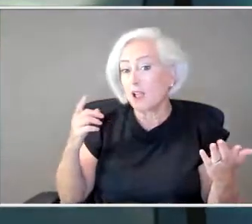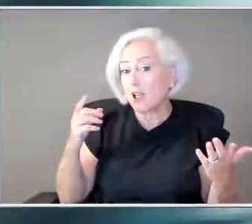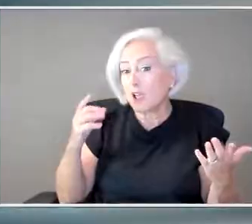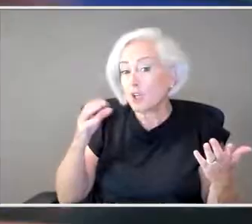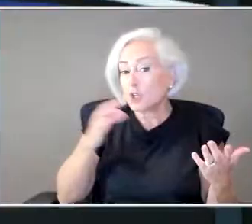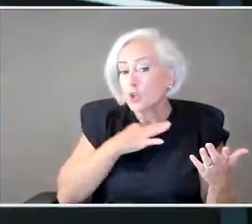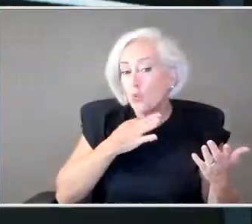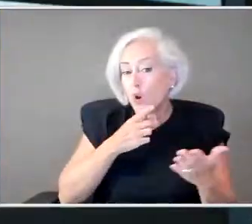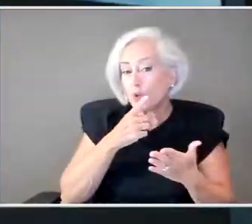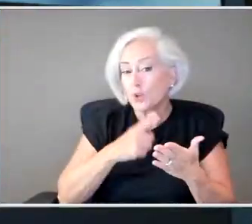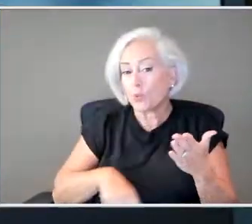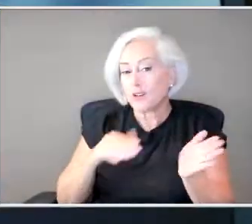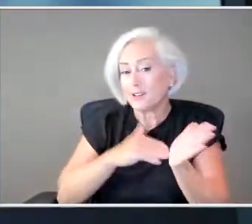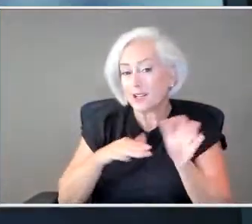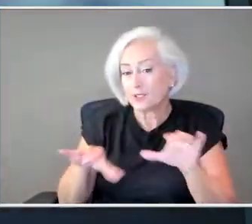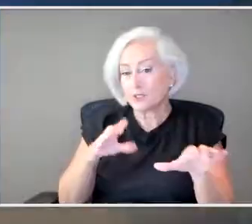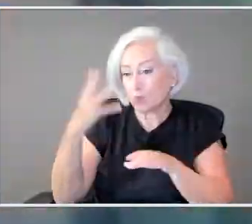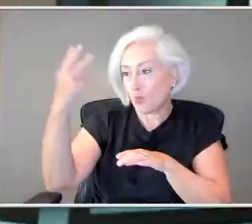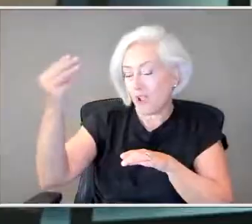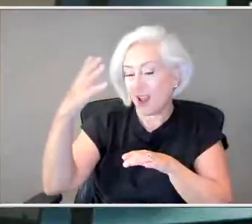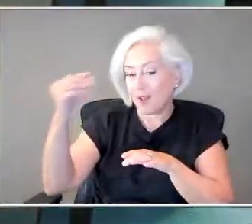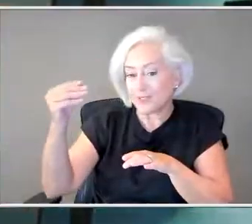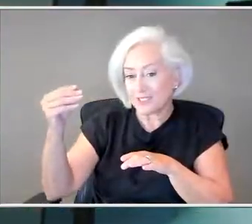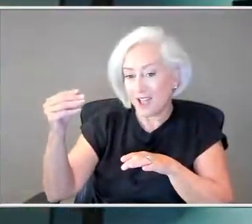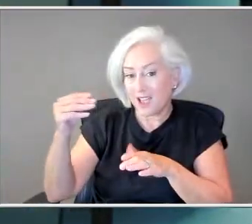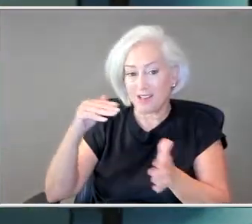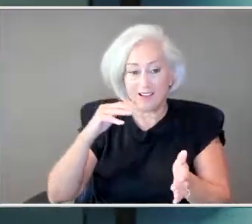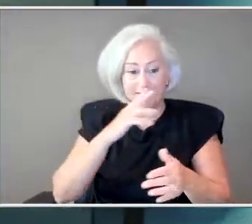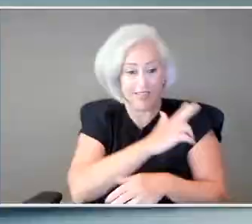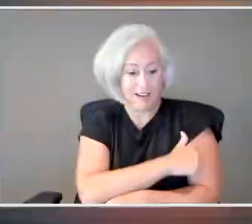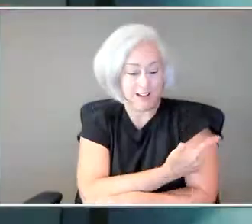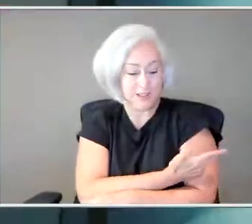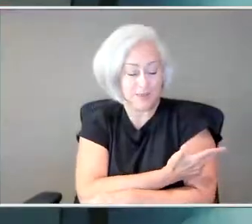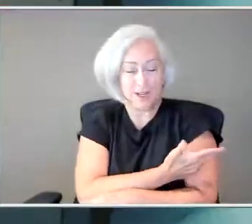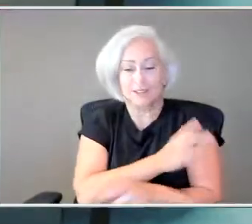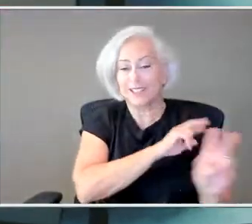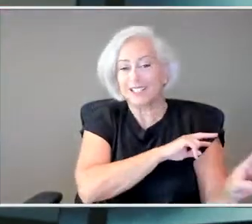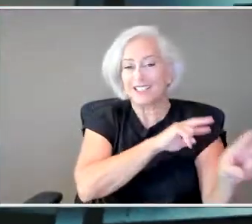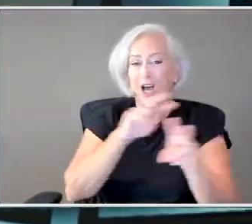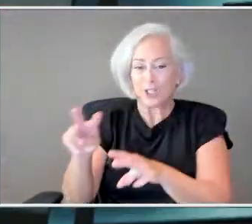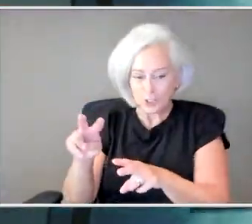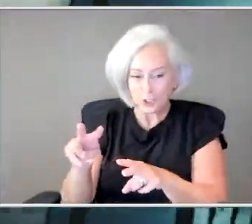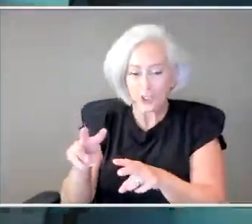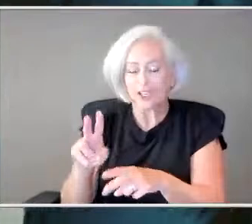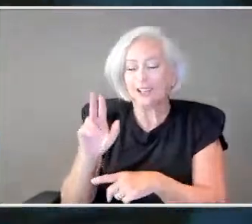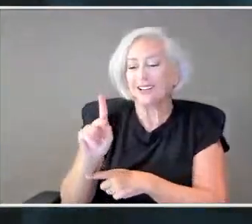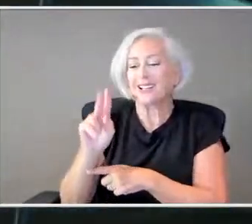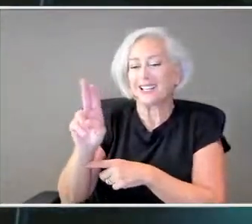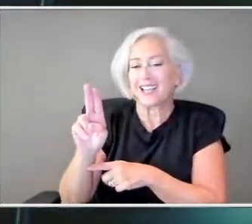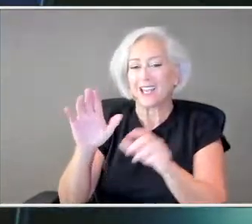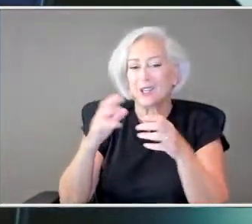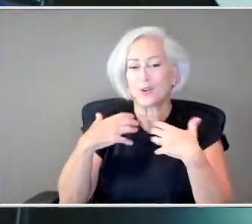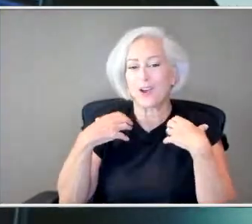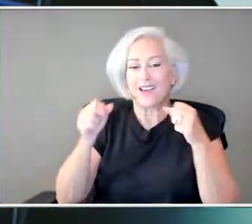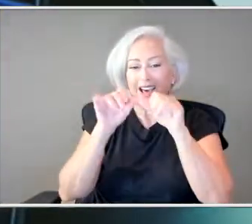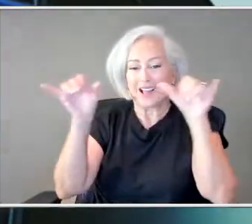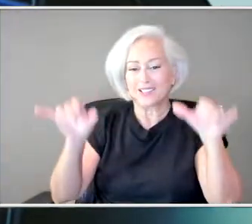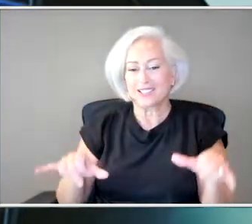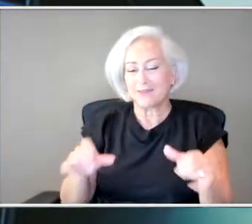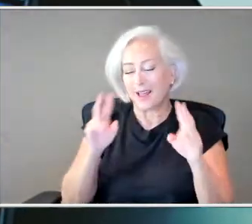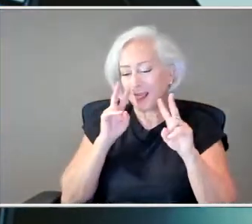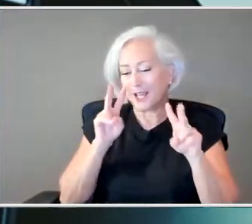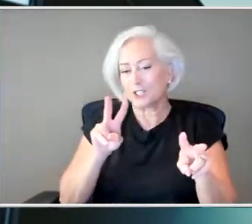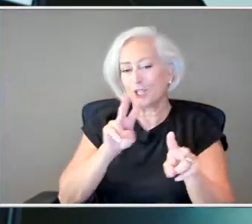for a secret look into the guardians of healthcare at the University of Kansas Health System, let's go behind